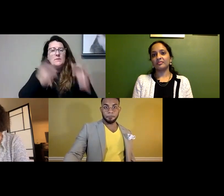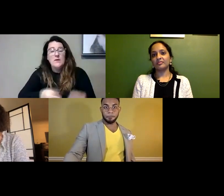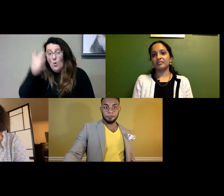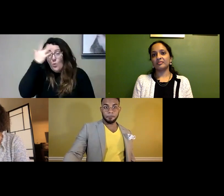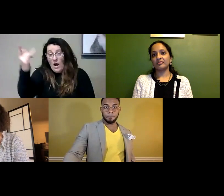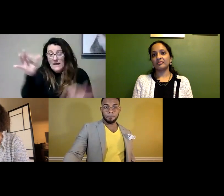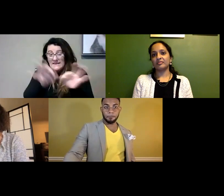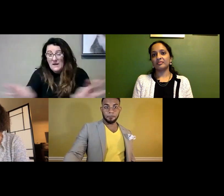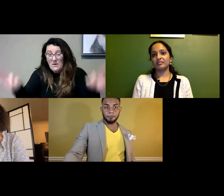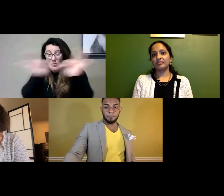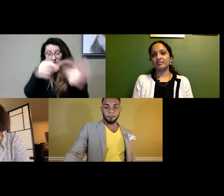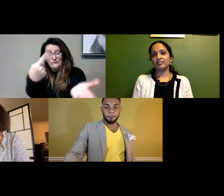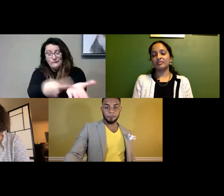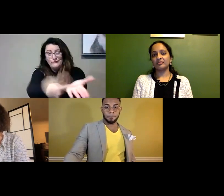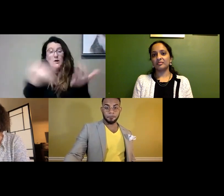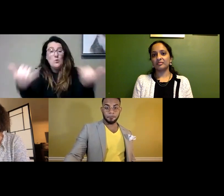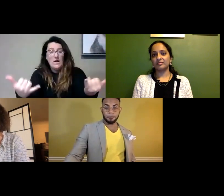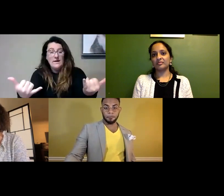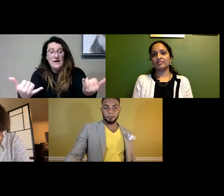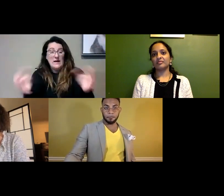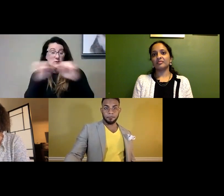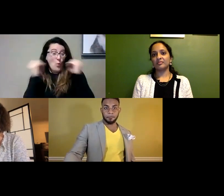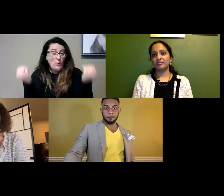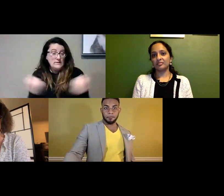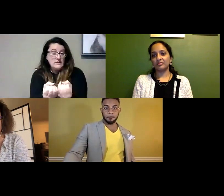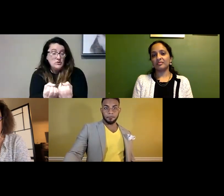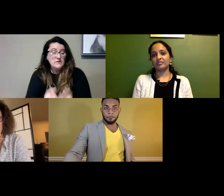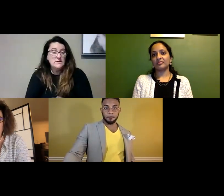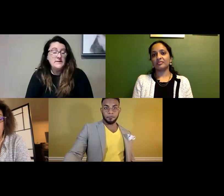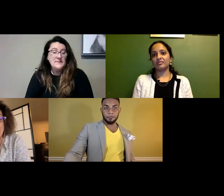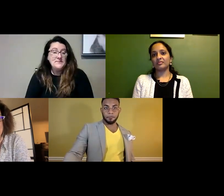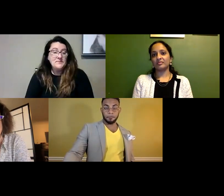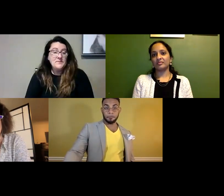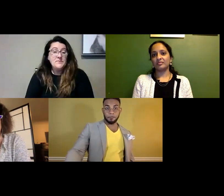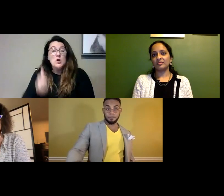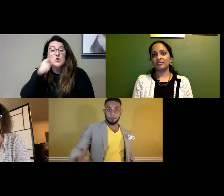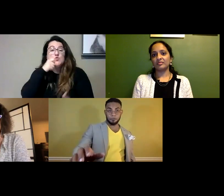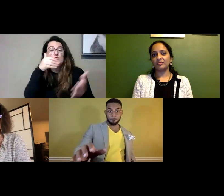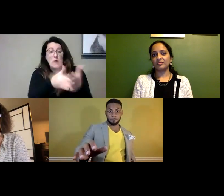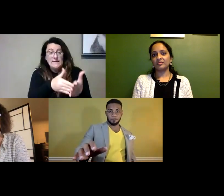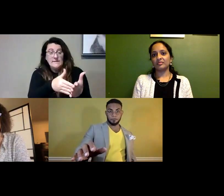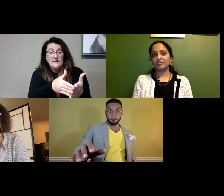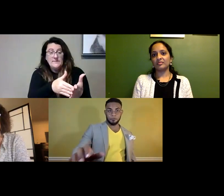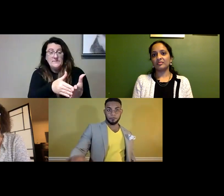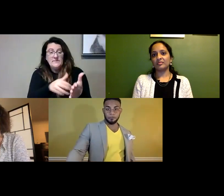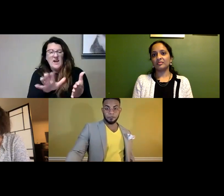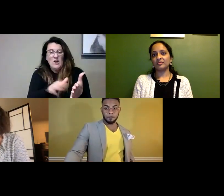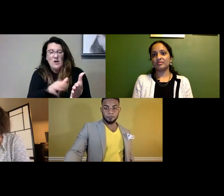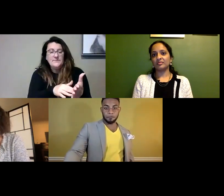such an important thing to talk about as an organization. So racism is